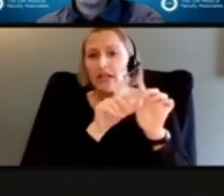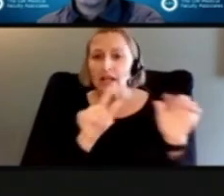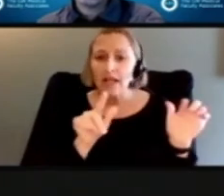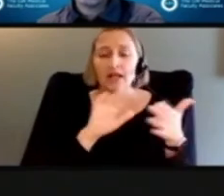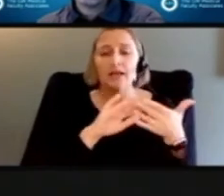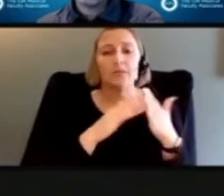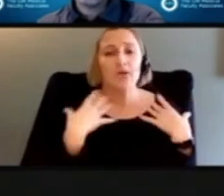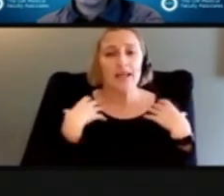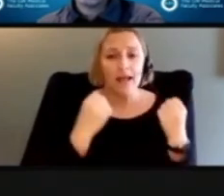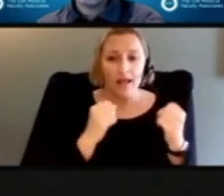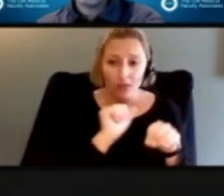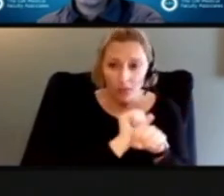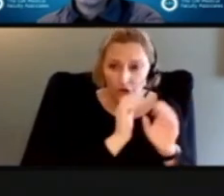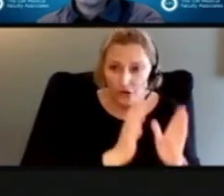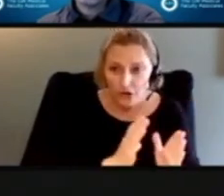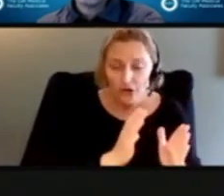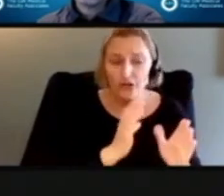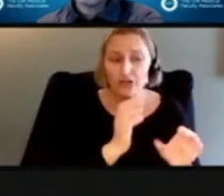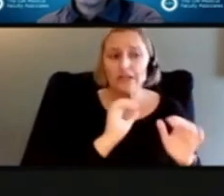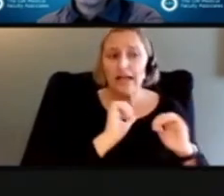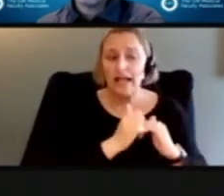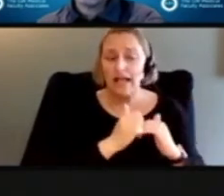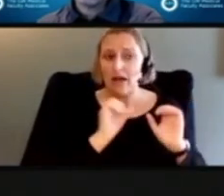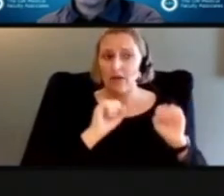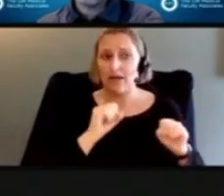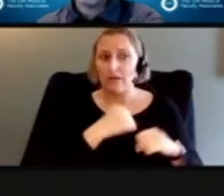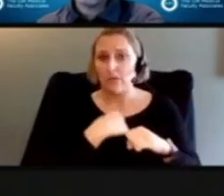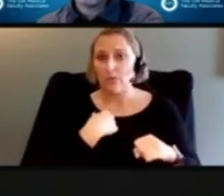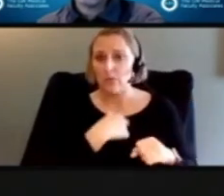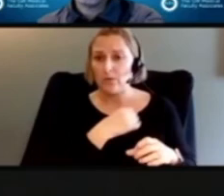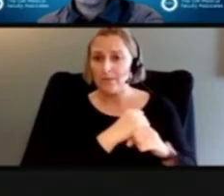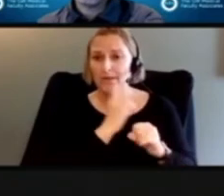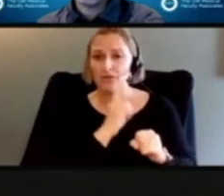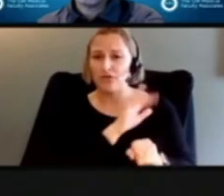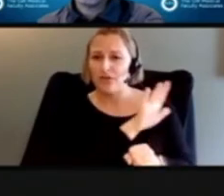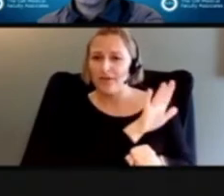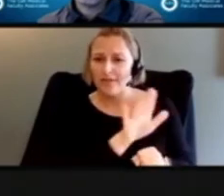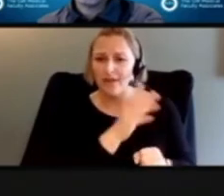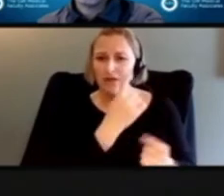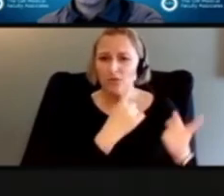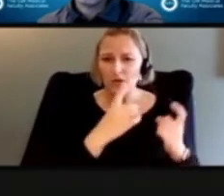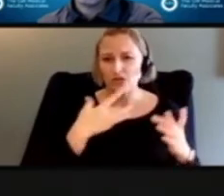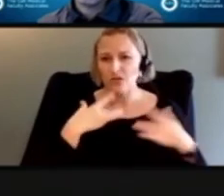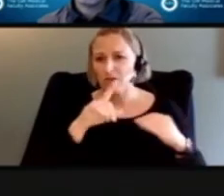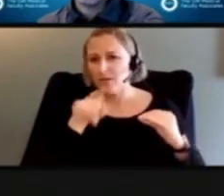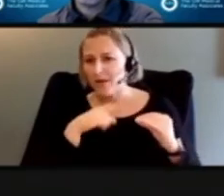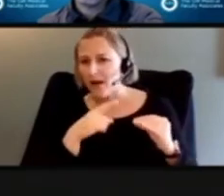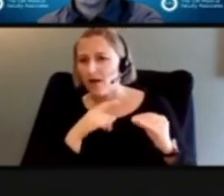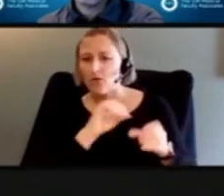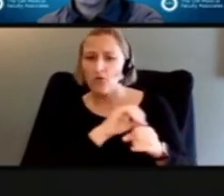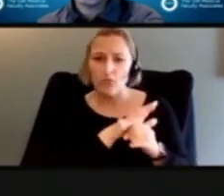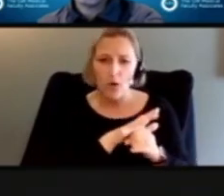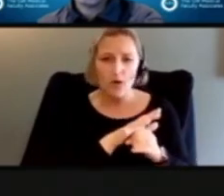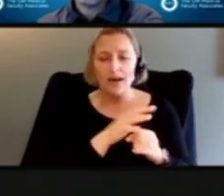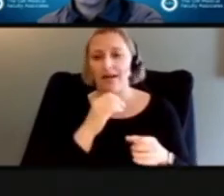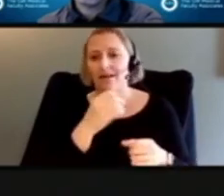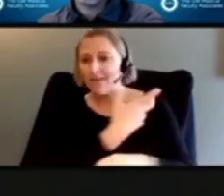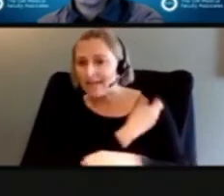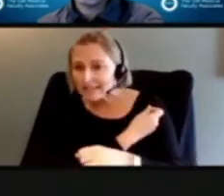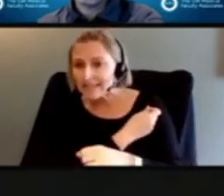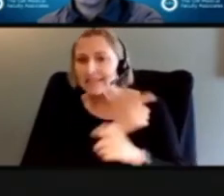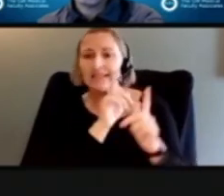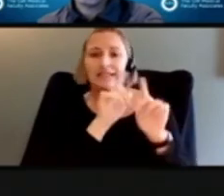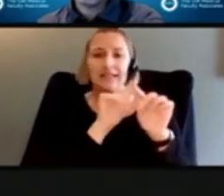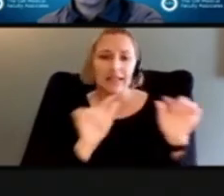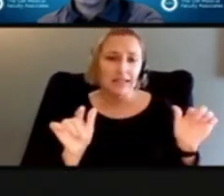community health workers, that their own questions and concerns about the pandemic, about vaccines, about the use